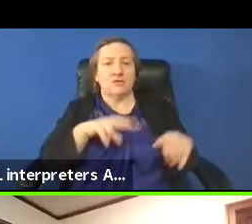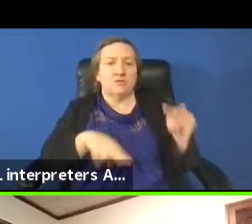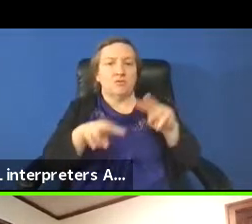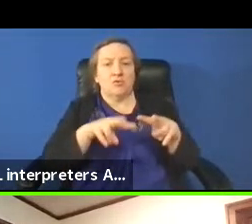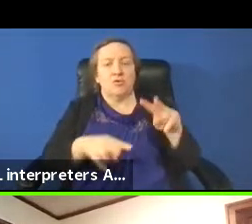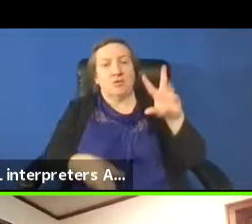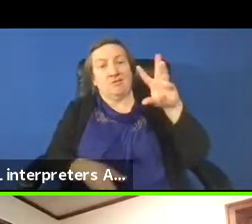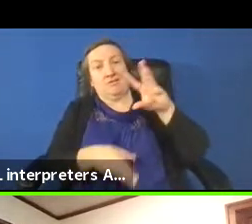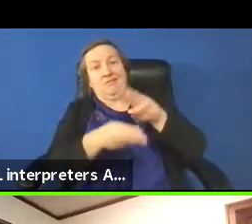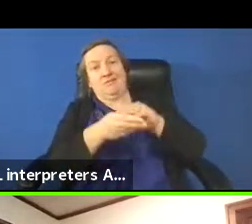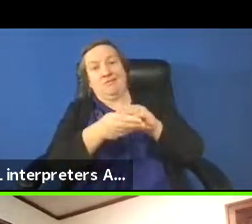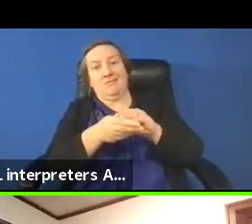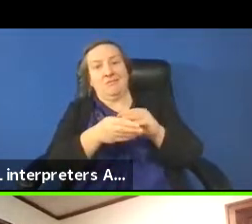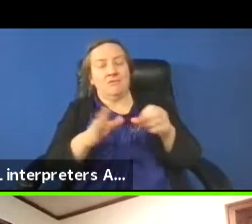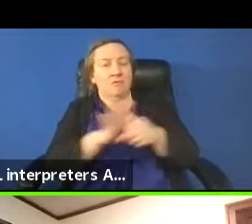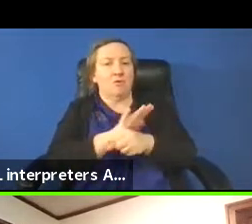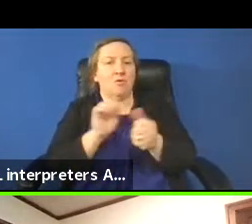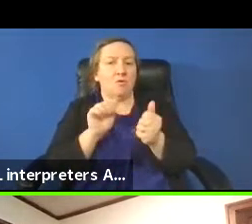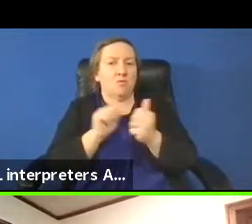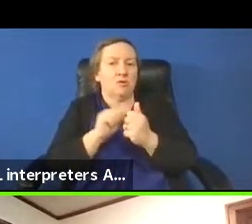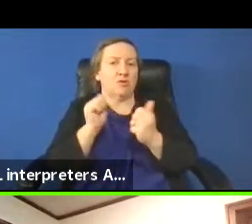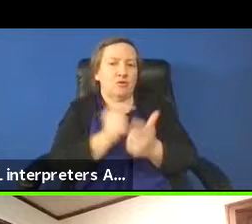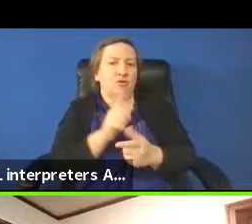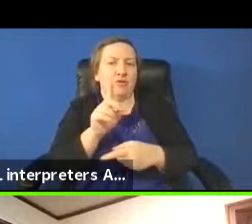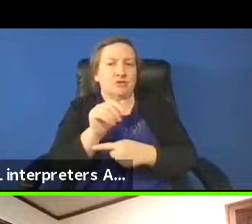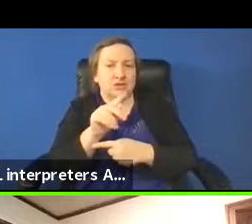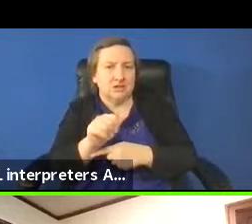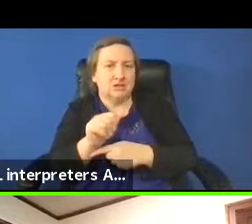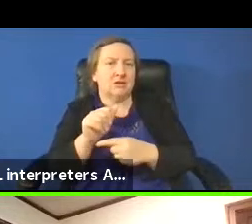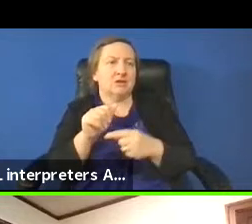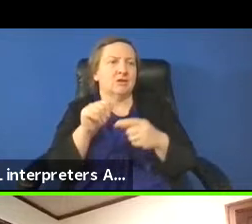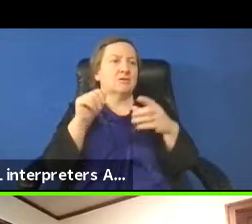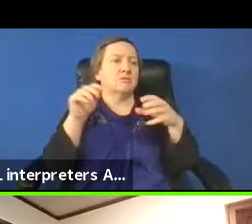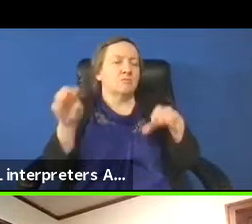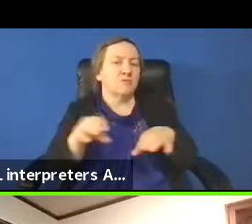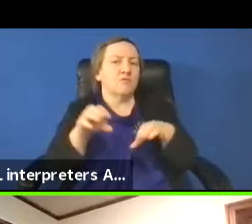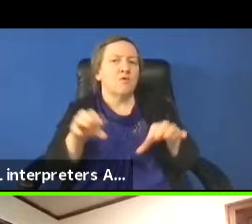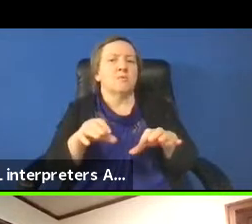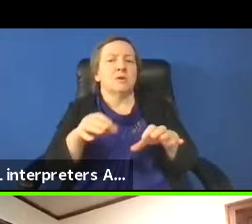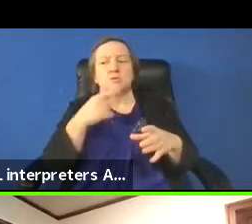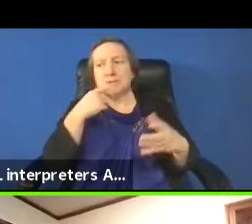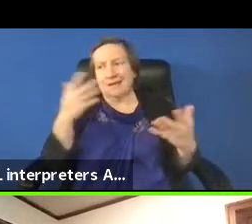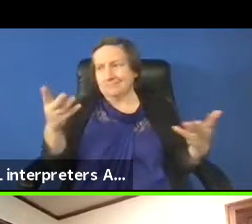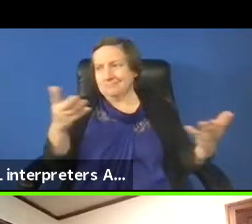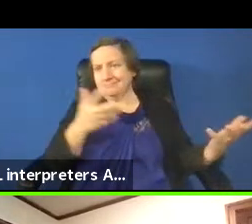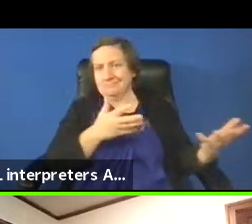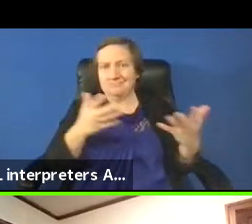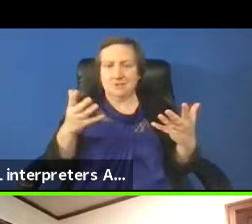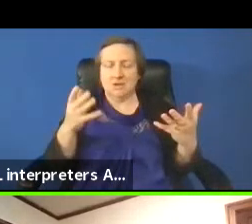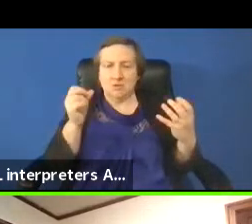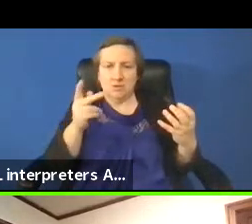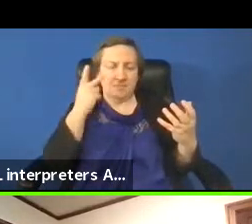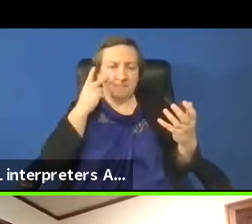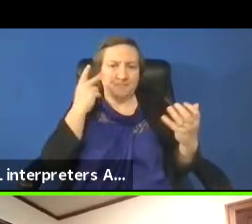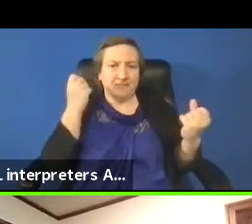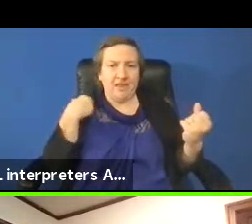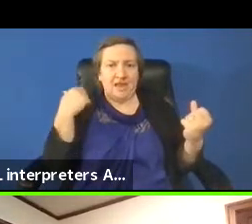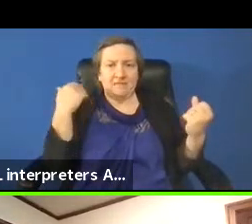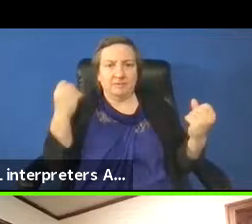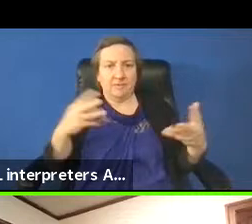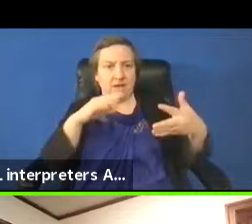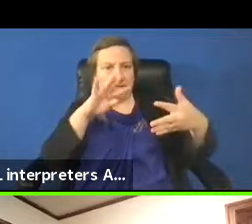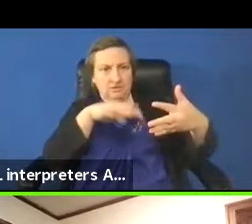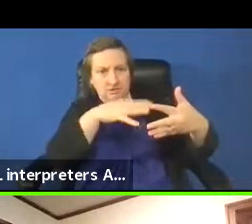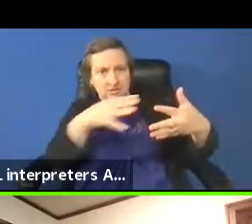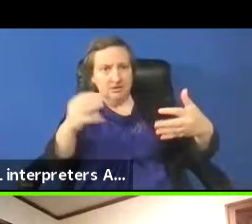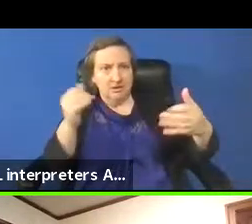holistic whole once you have all of the data and the performing looked in, and you say, okay, so let's look. We have all of these metrics. We have all